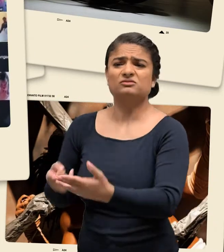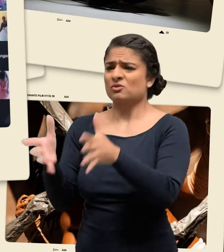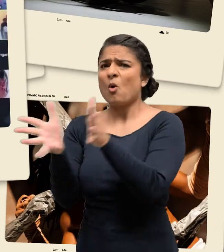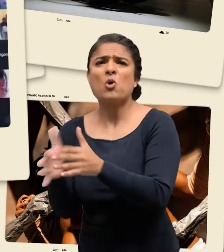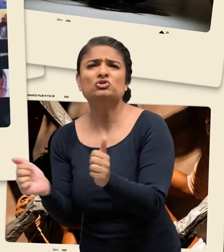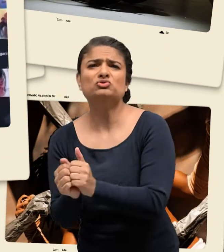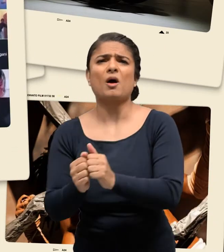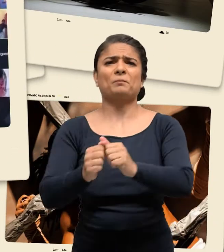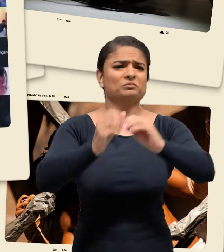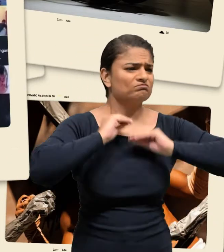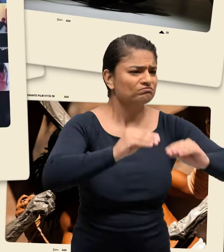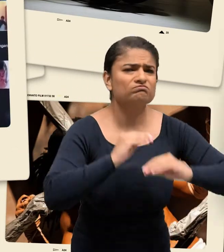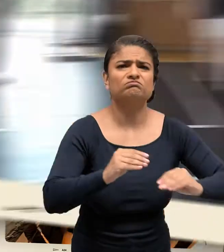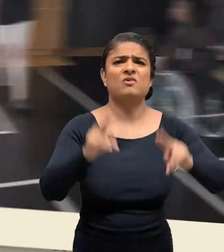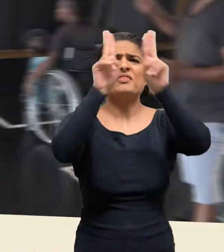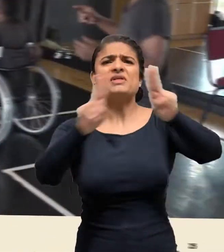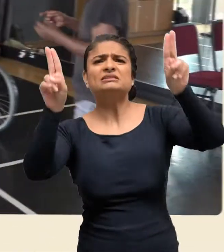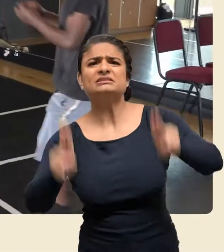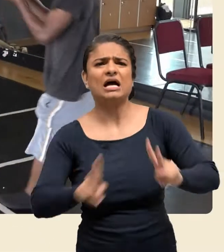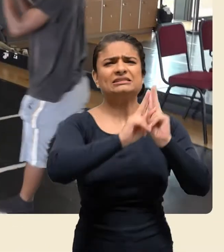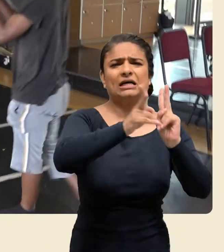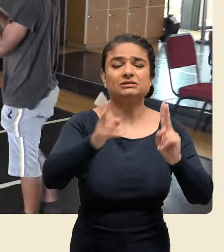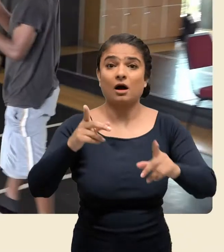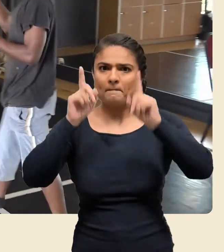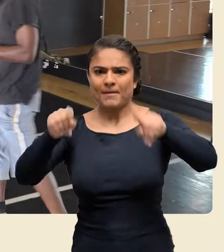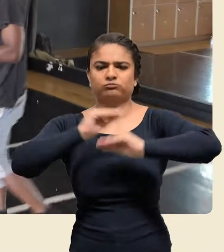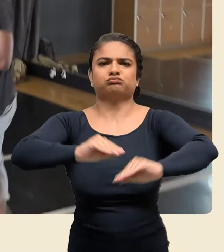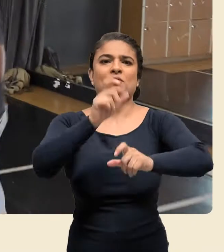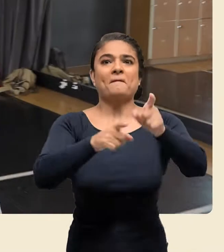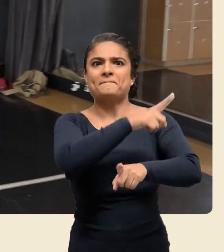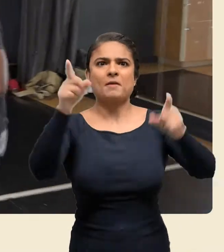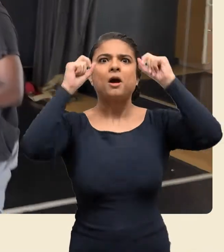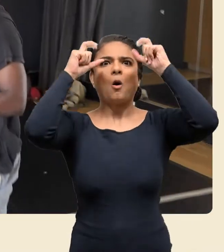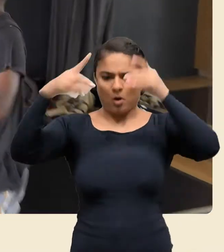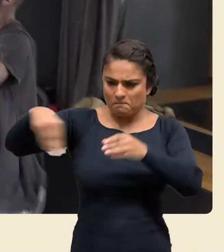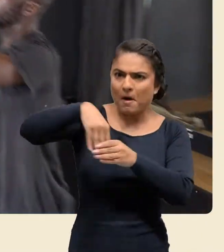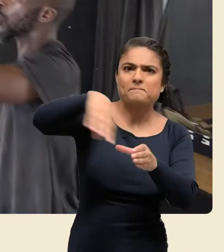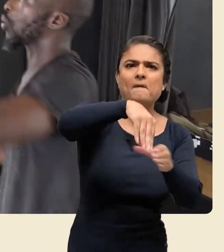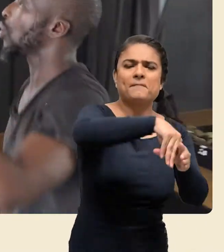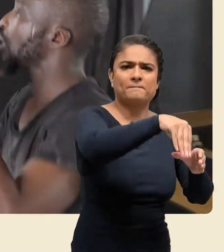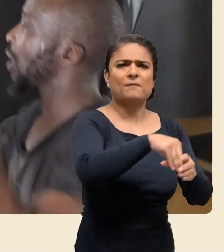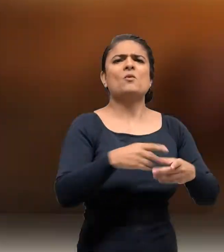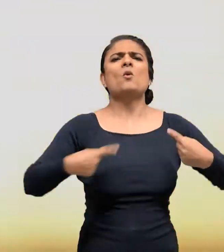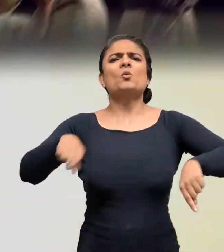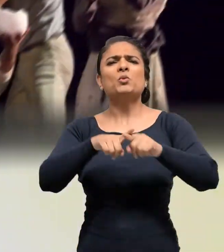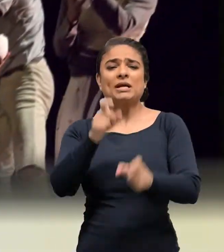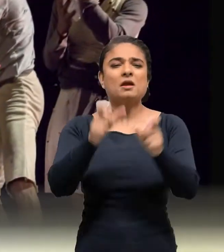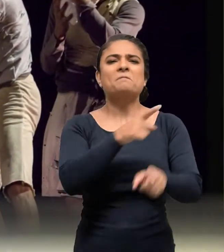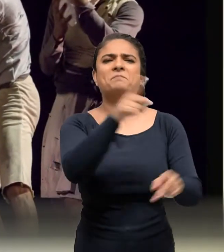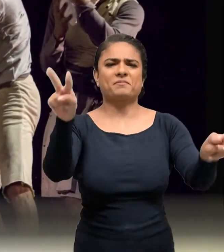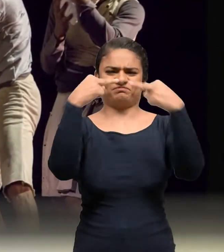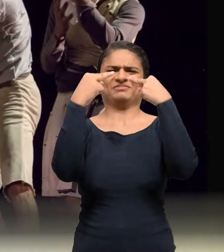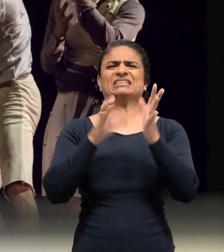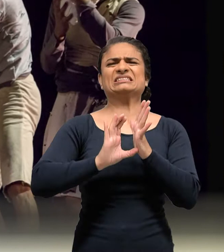and exchange programs that encourage activism and awareness of integration. They challenge the misconception of disabilities